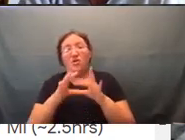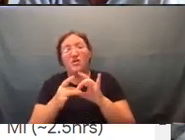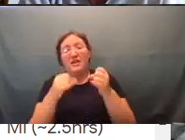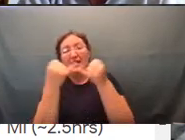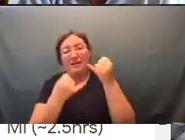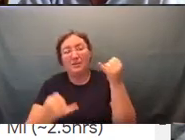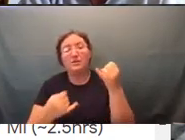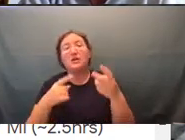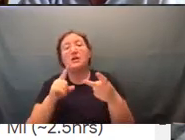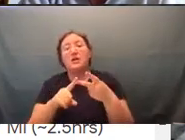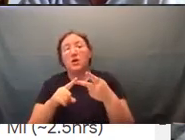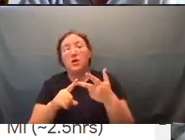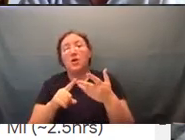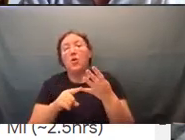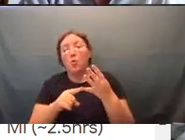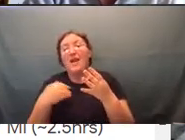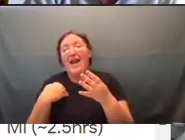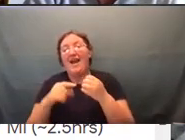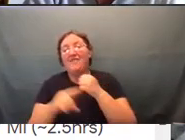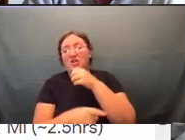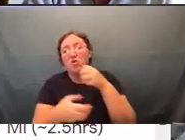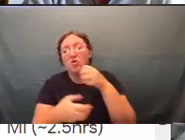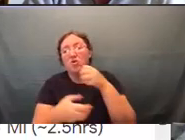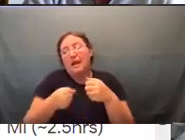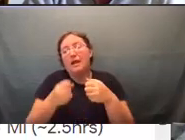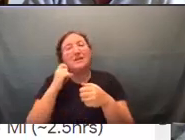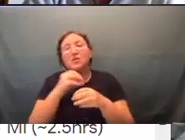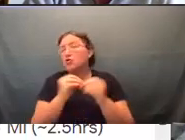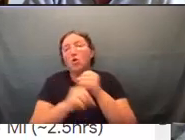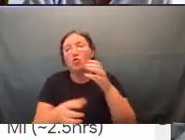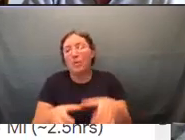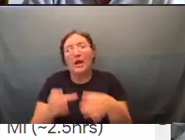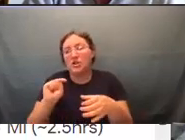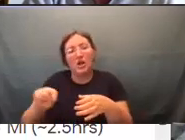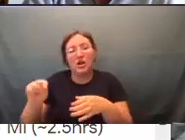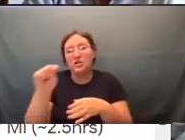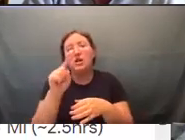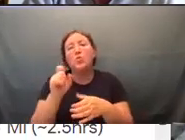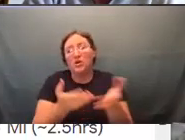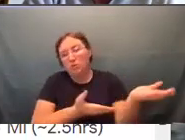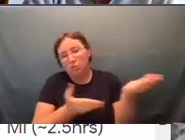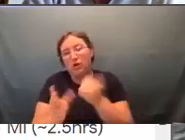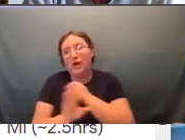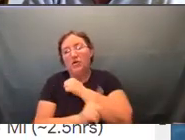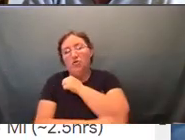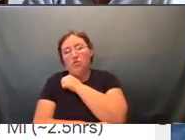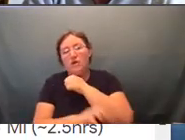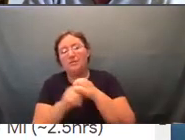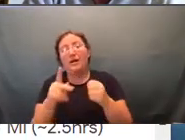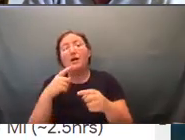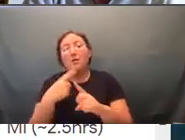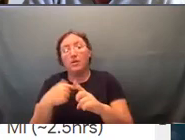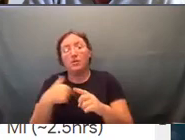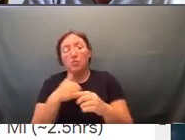something to pack out our trash because there's no trash cans all along this trail, and we still have our permit in